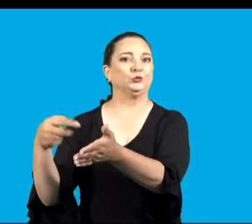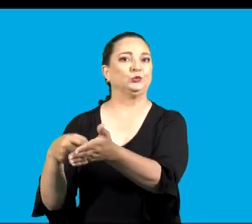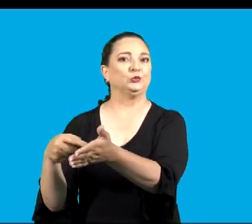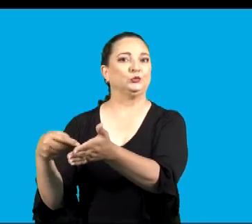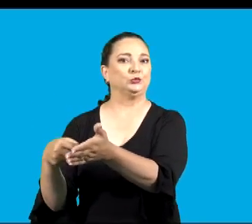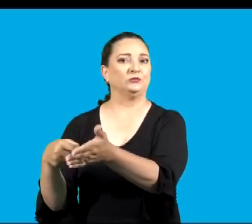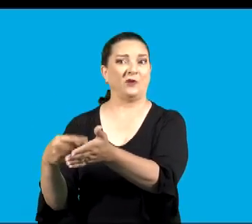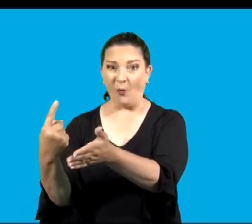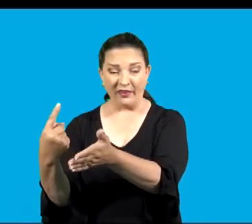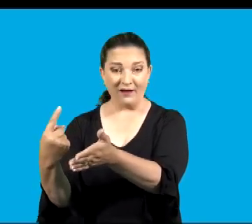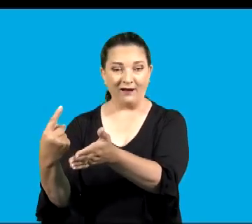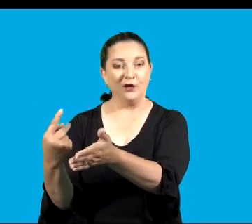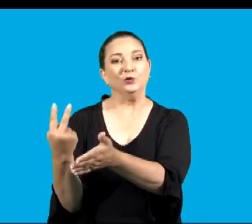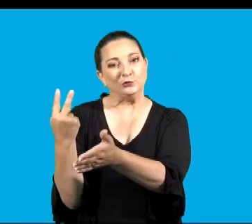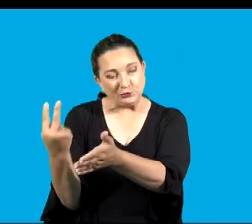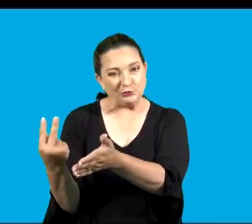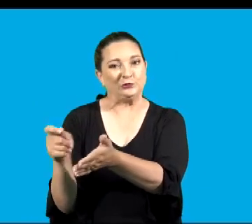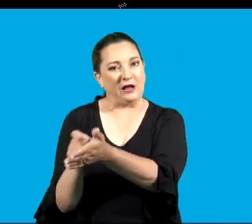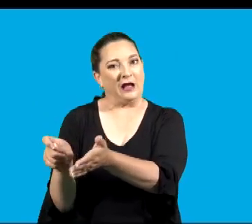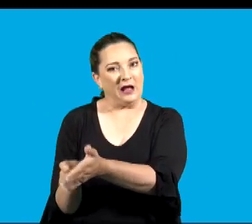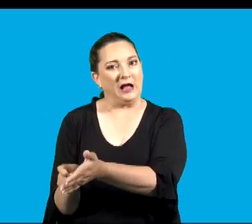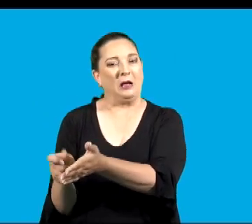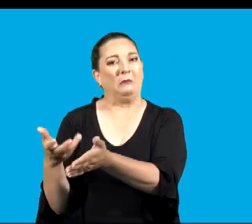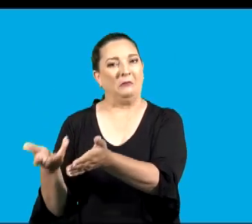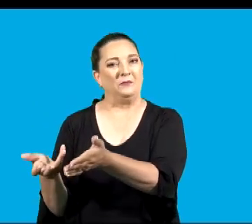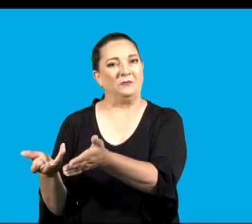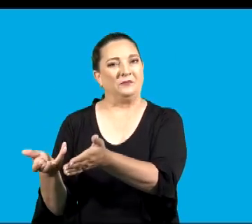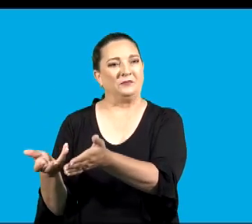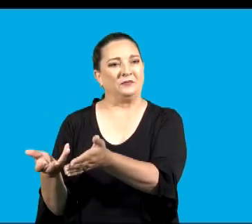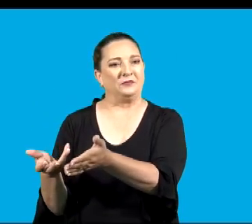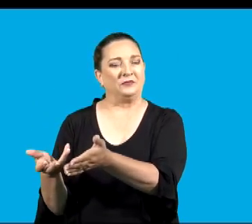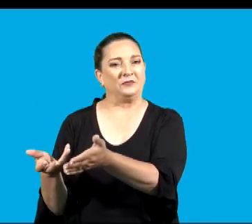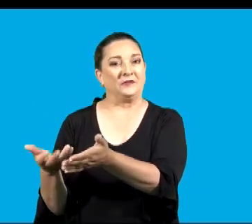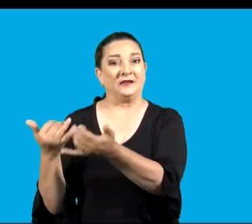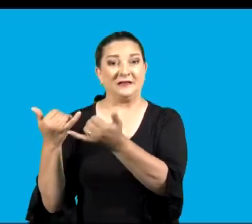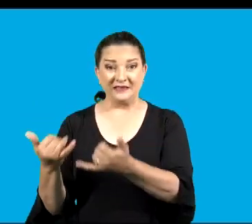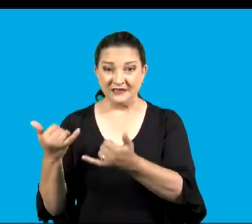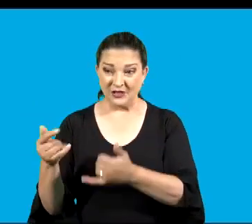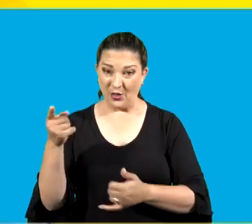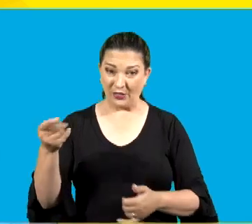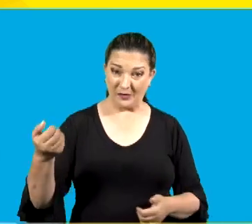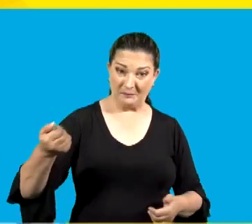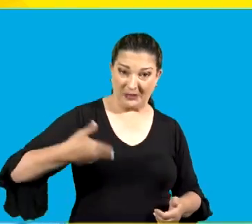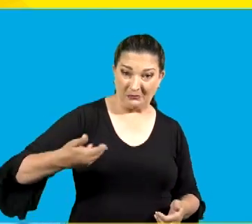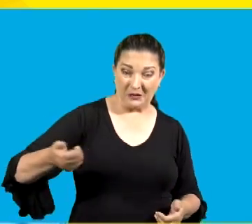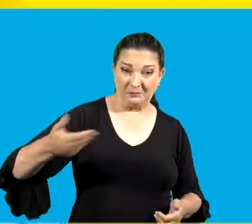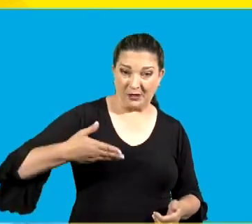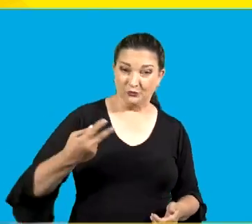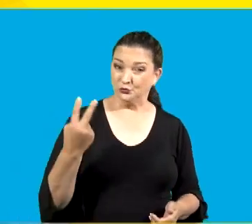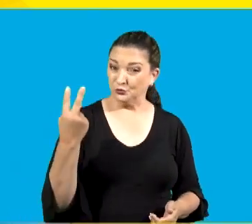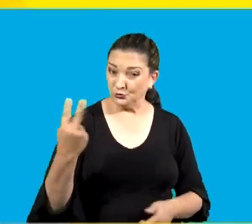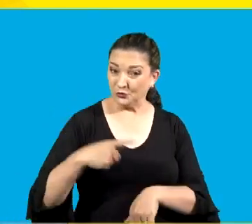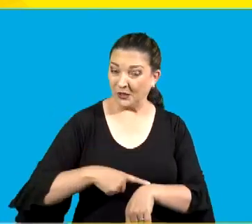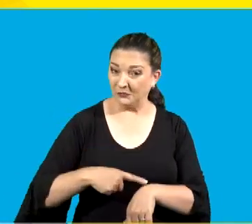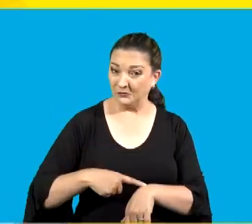twice instead of once. So if they increased our account twice instead